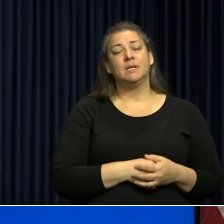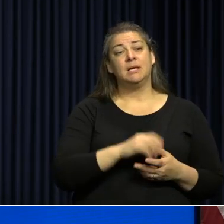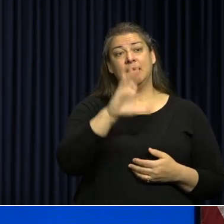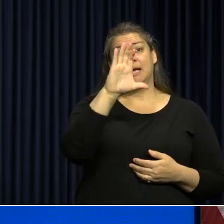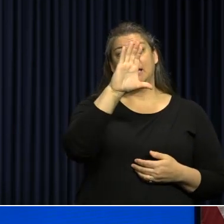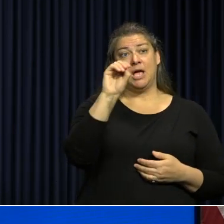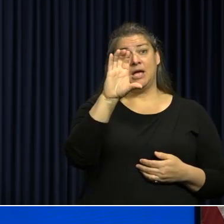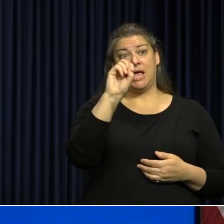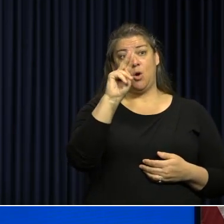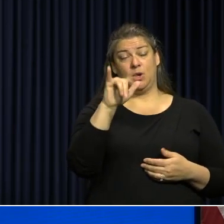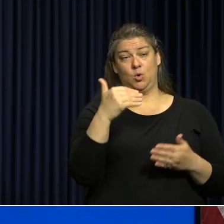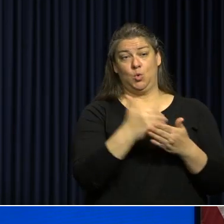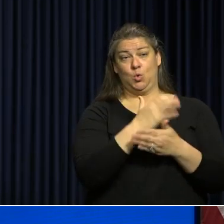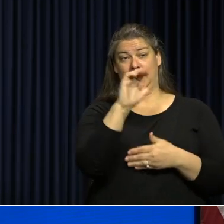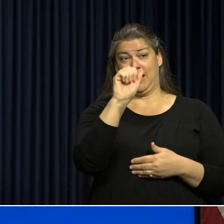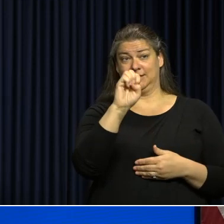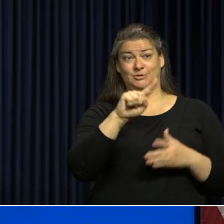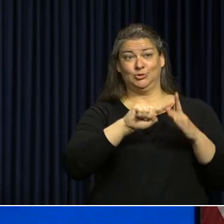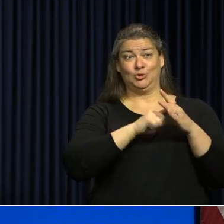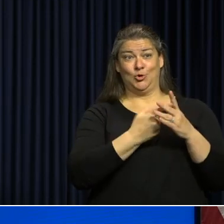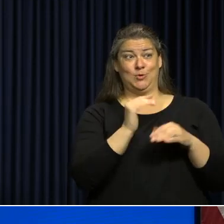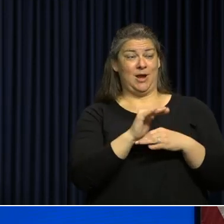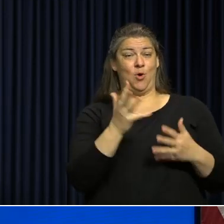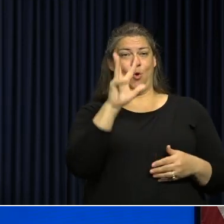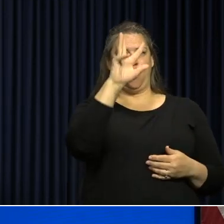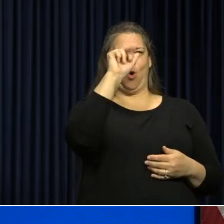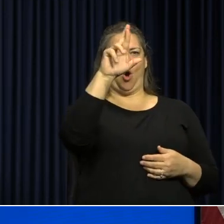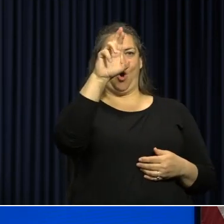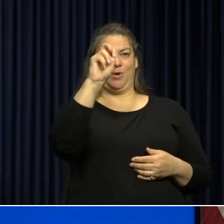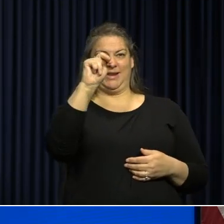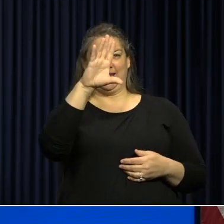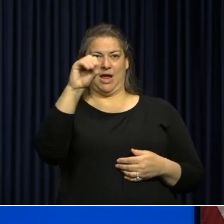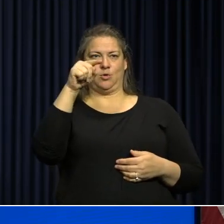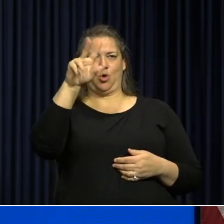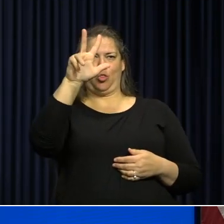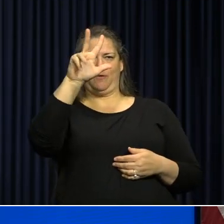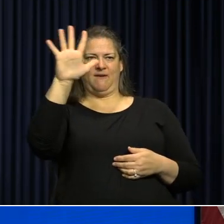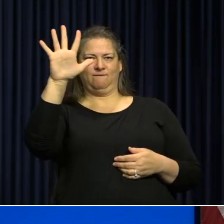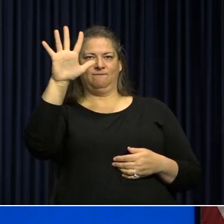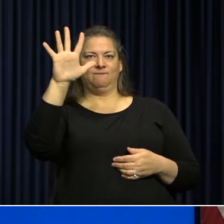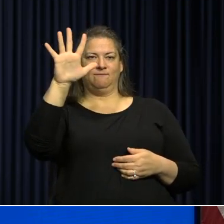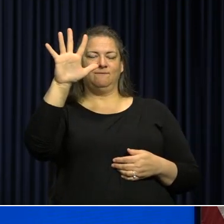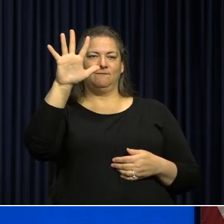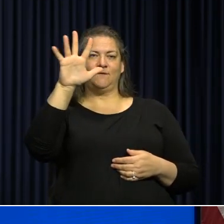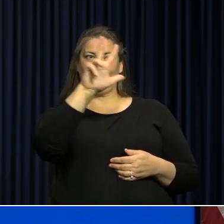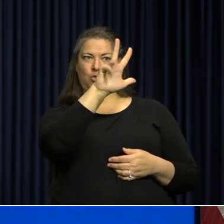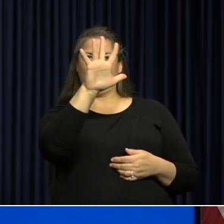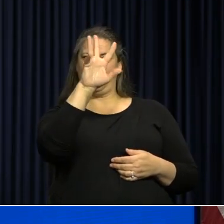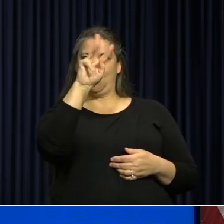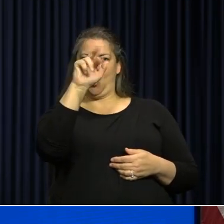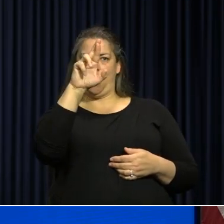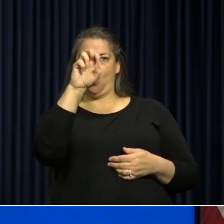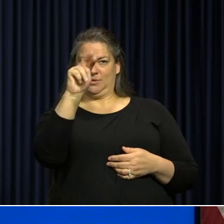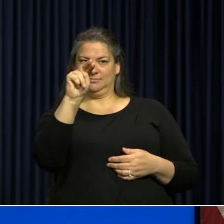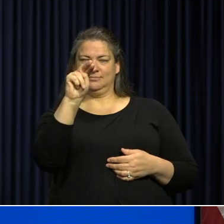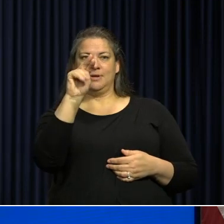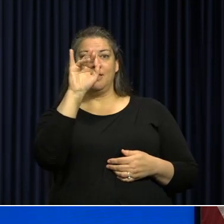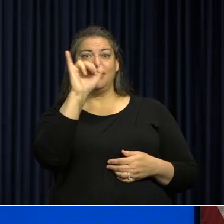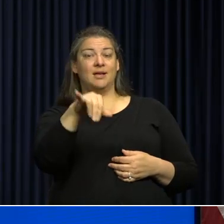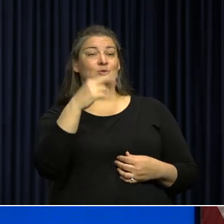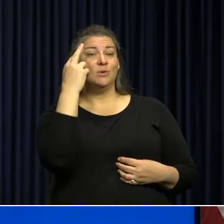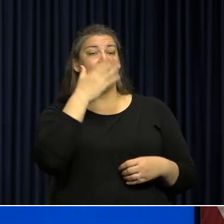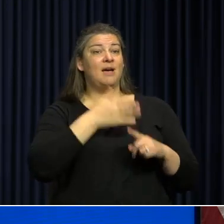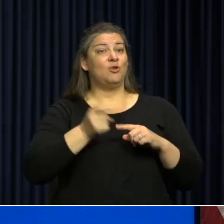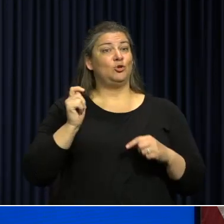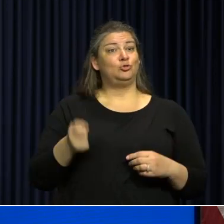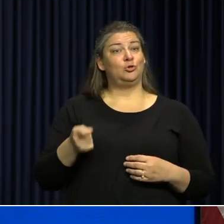county start tonight with Warren County with 35 new cases. It's one of the reasons after Judge